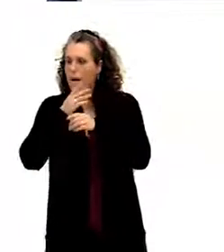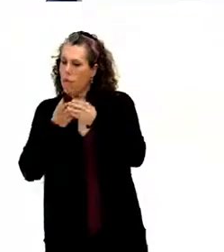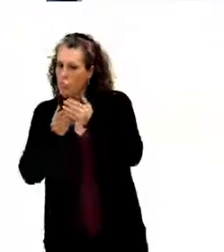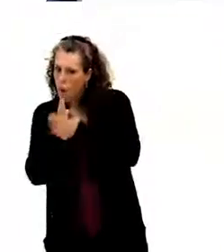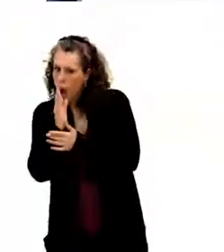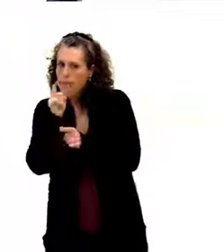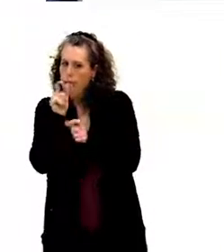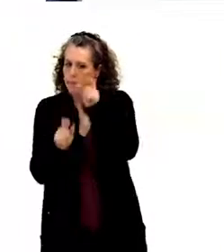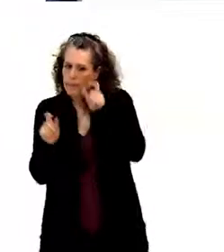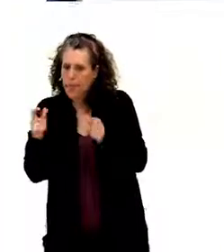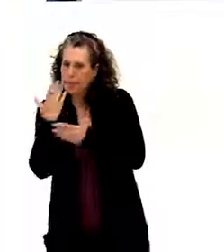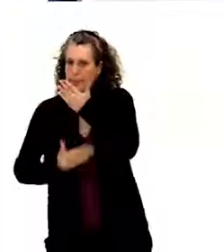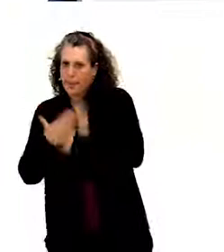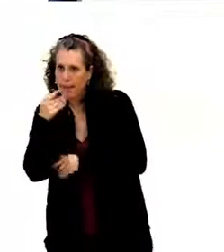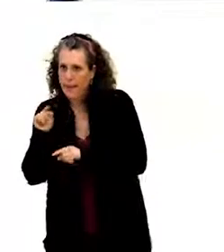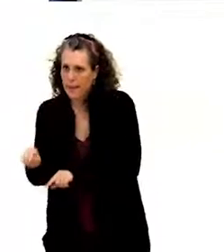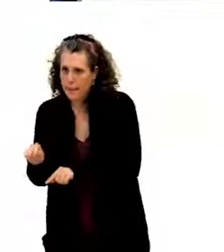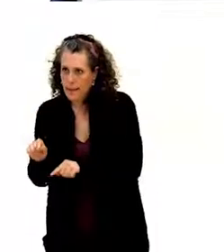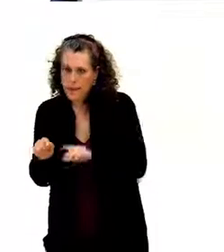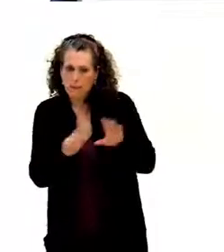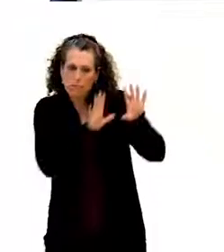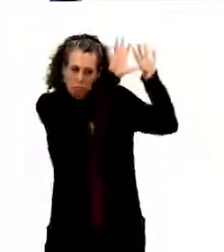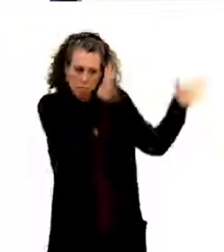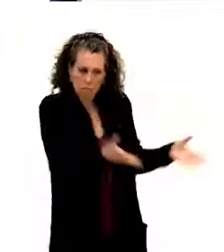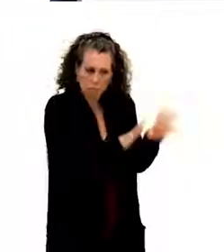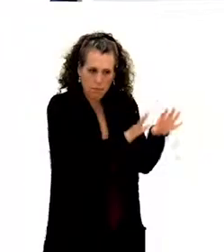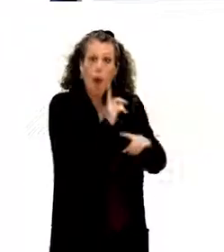of Disabled Persons, but also Article